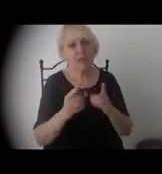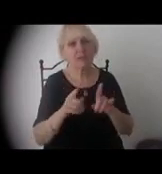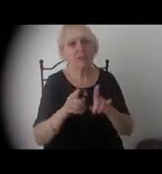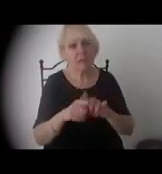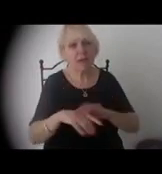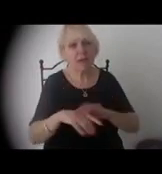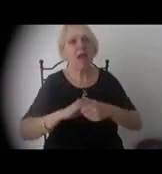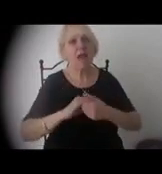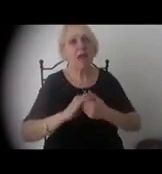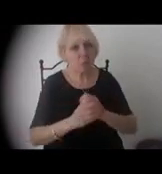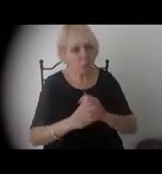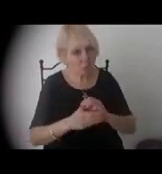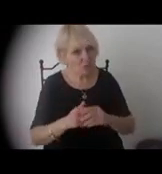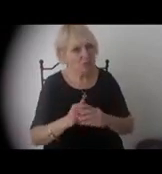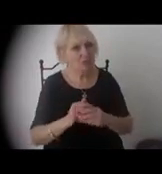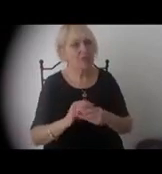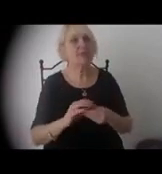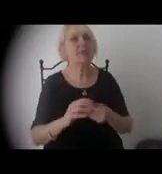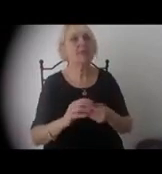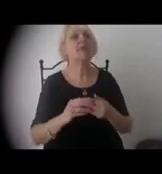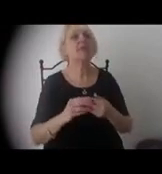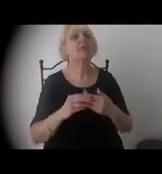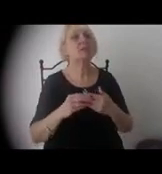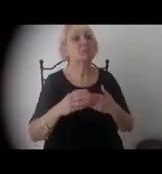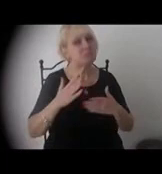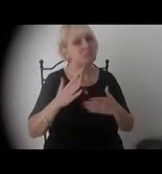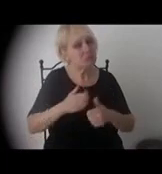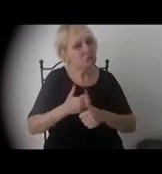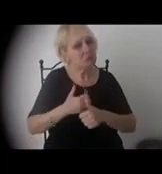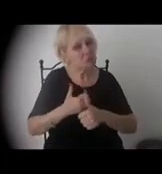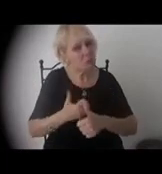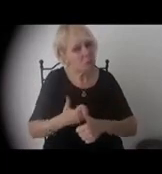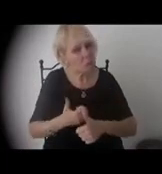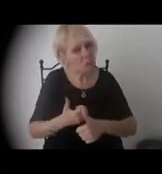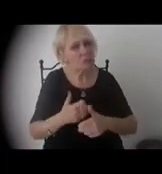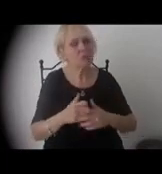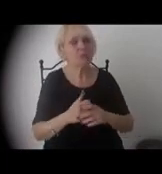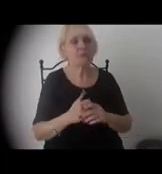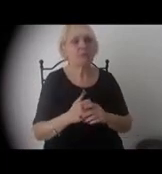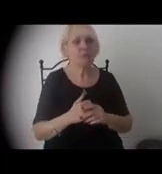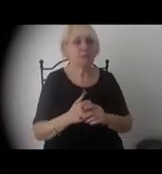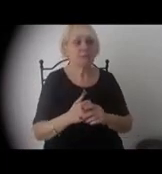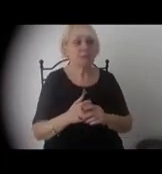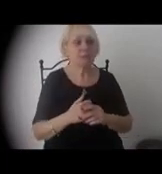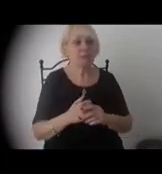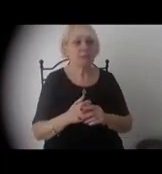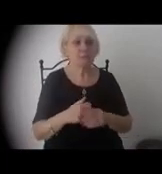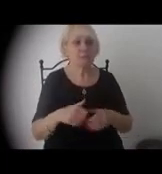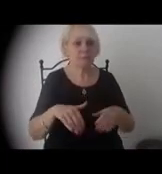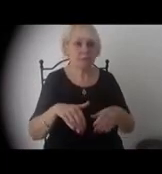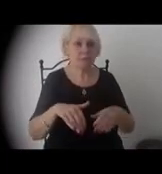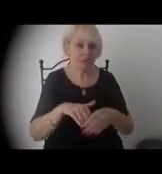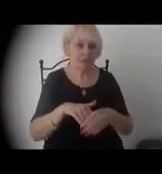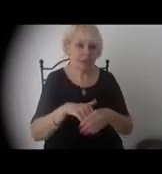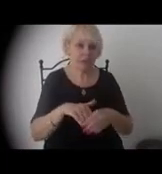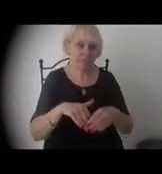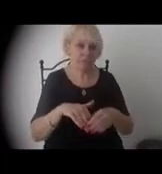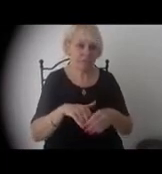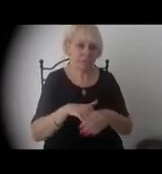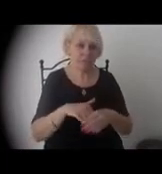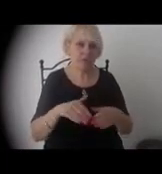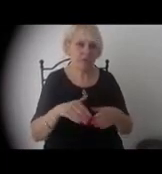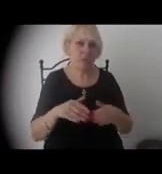I agree, as Emma said, about kind of the importance of kind of keeping involved in broader,